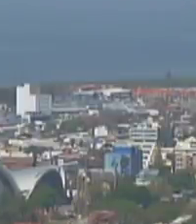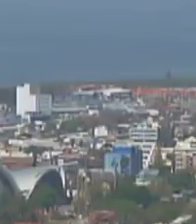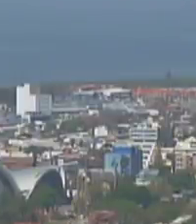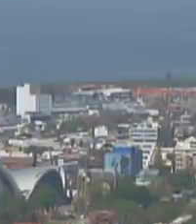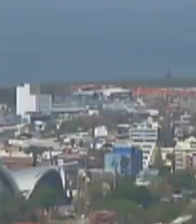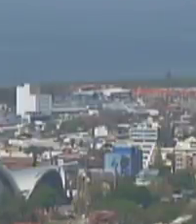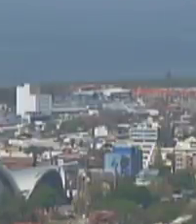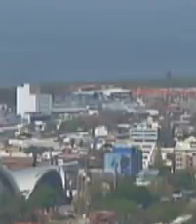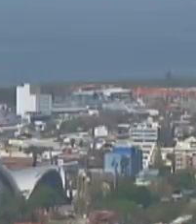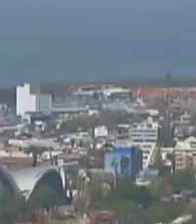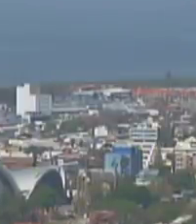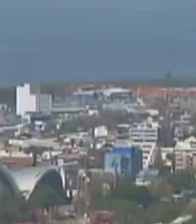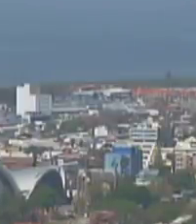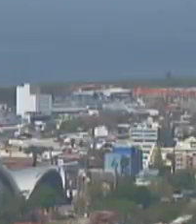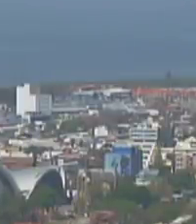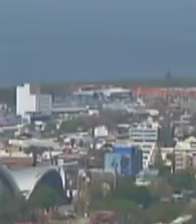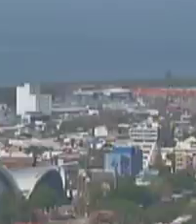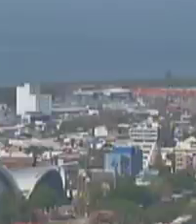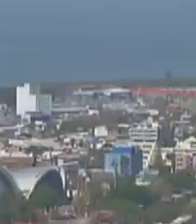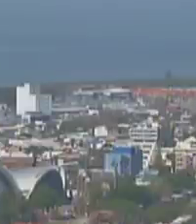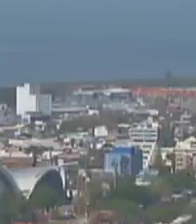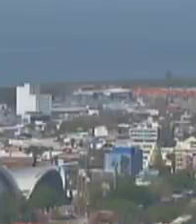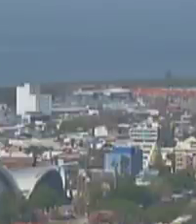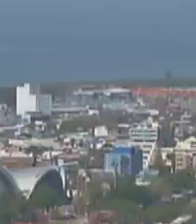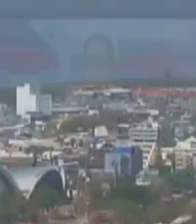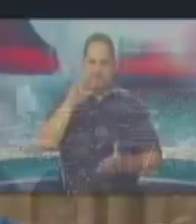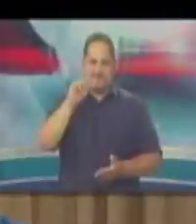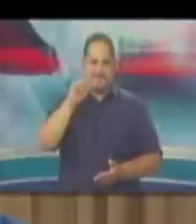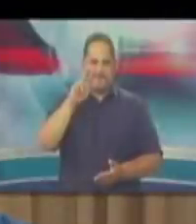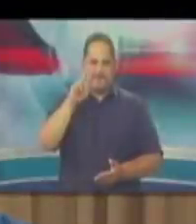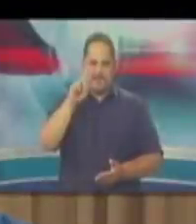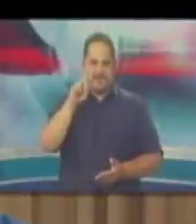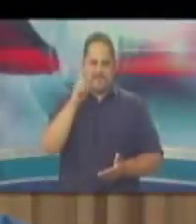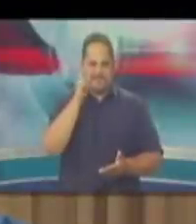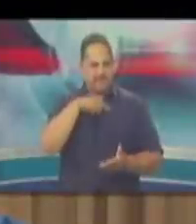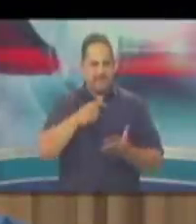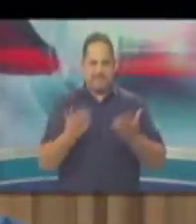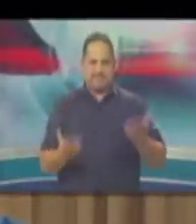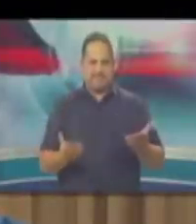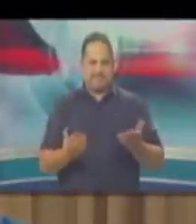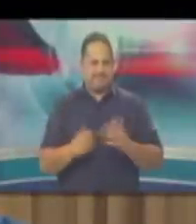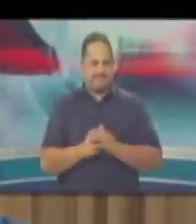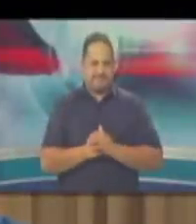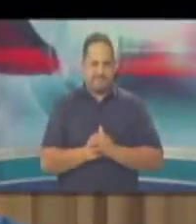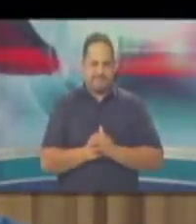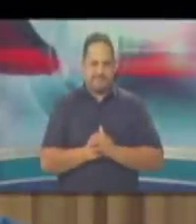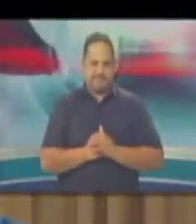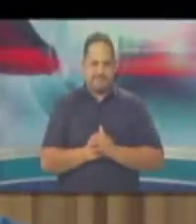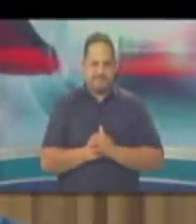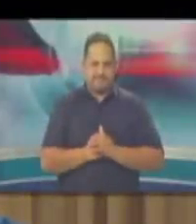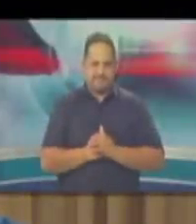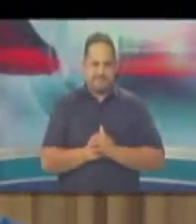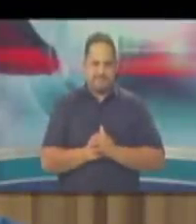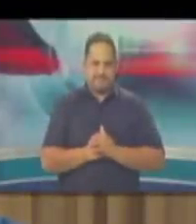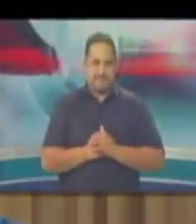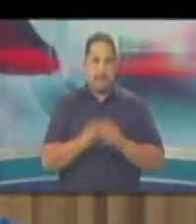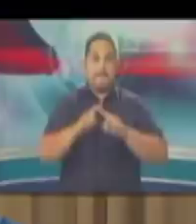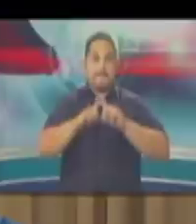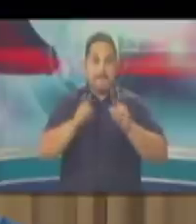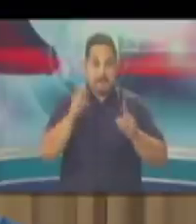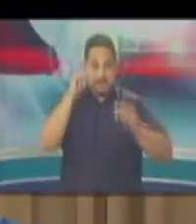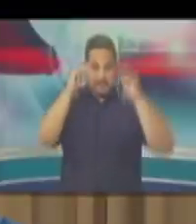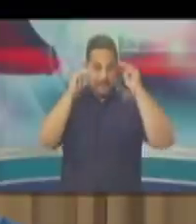the payment will be made after certain things are done. In keeping with the need for accountability and